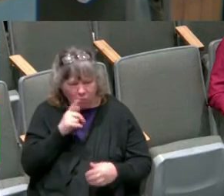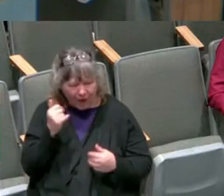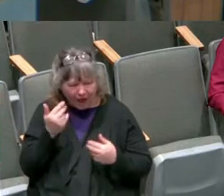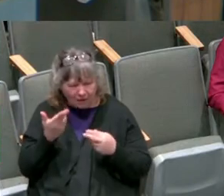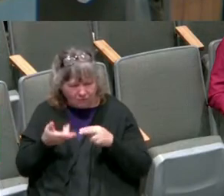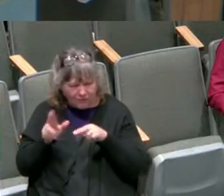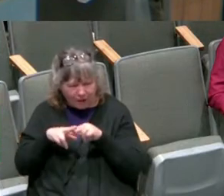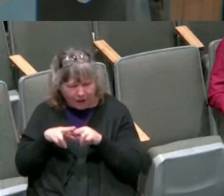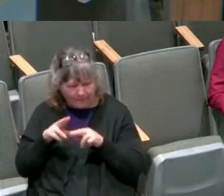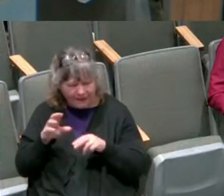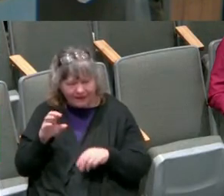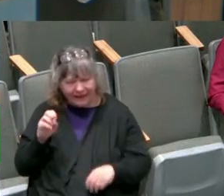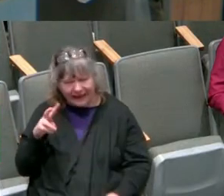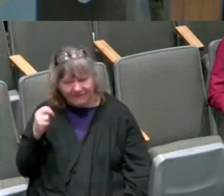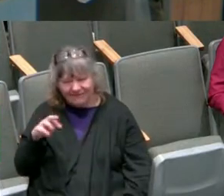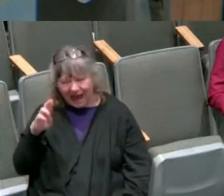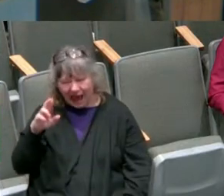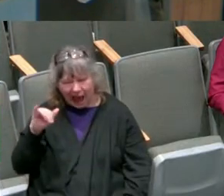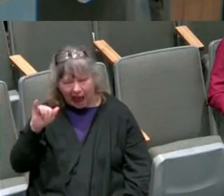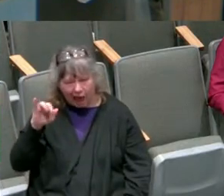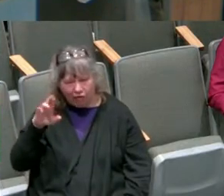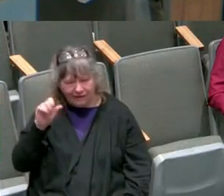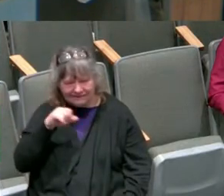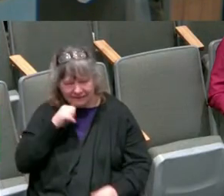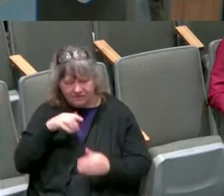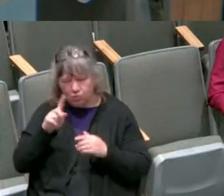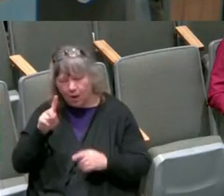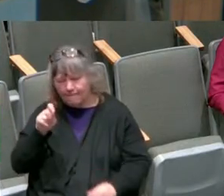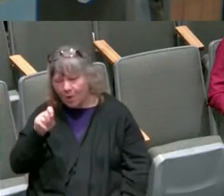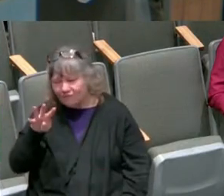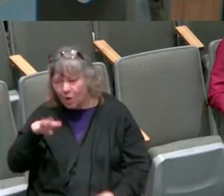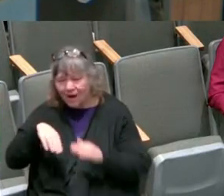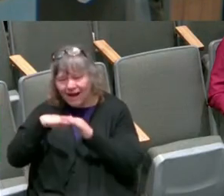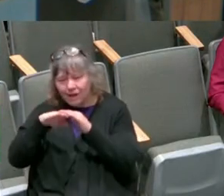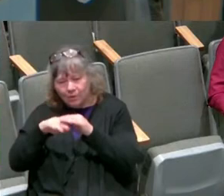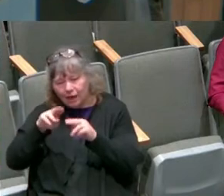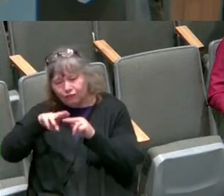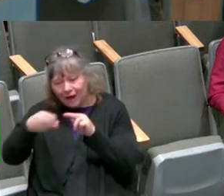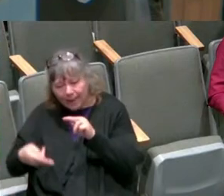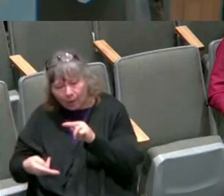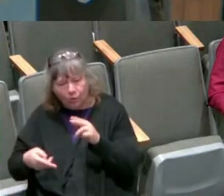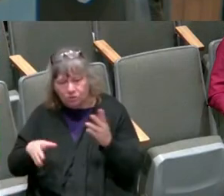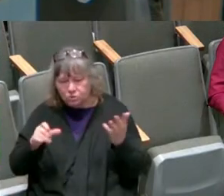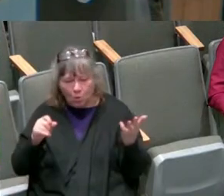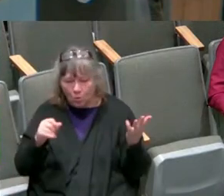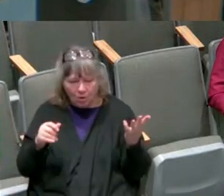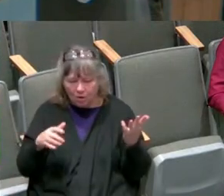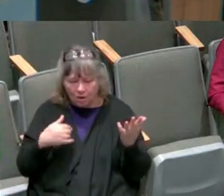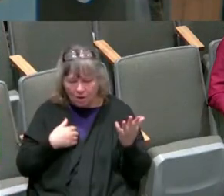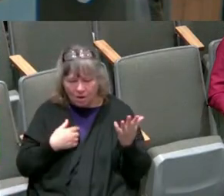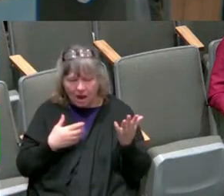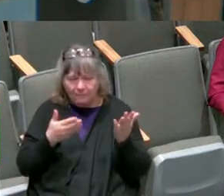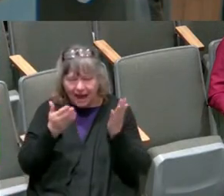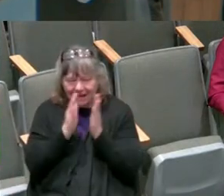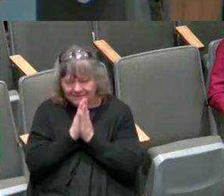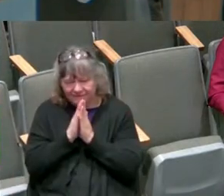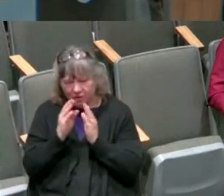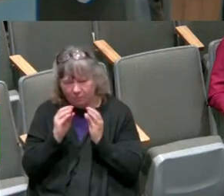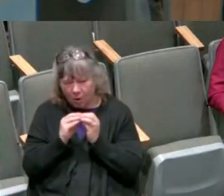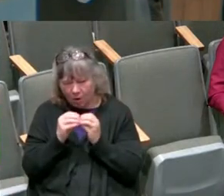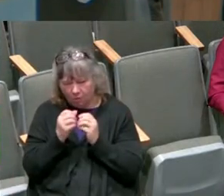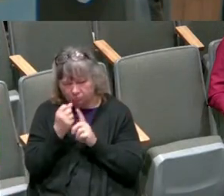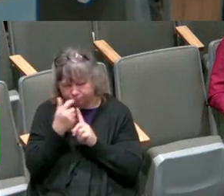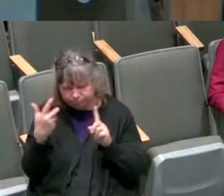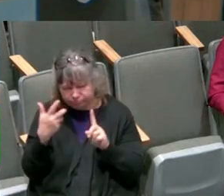rounding up I mean even the IRS lets you round down if it's 1.4 so I would just ask maybe a little bit more explanation